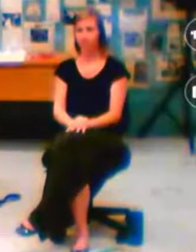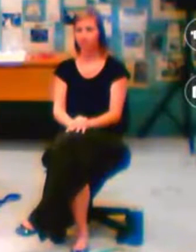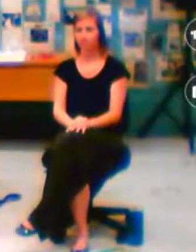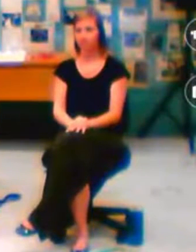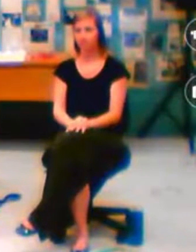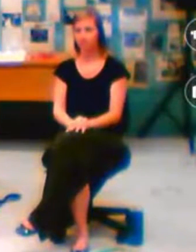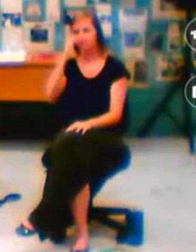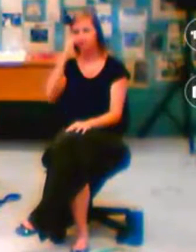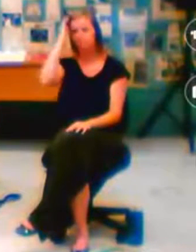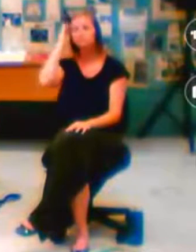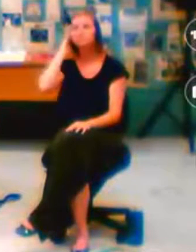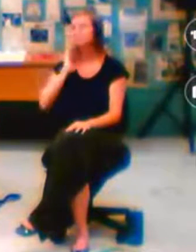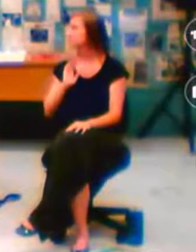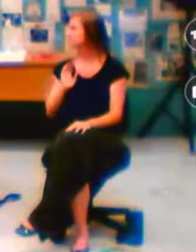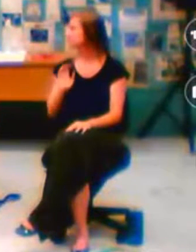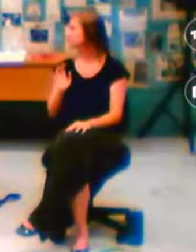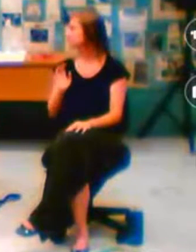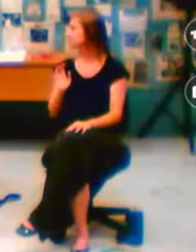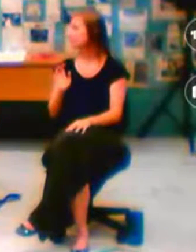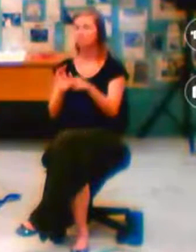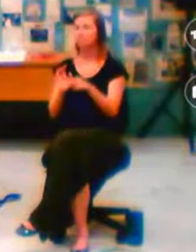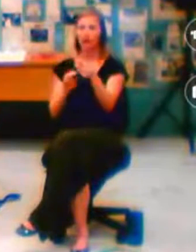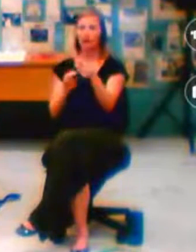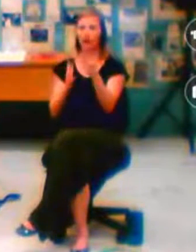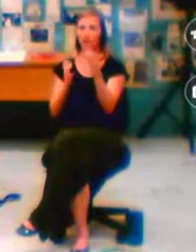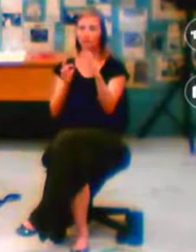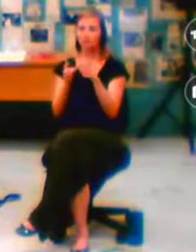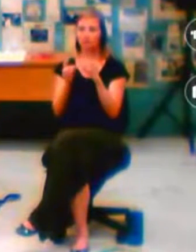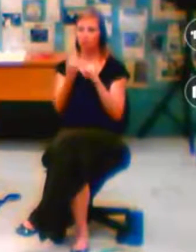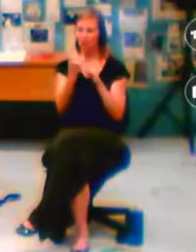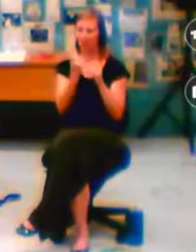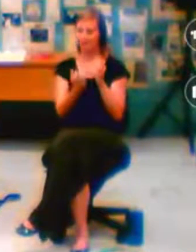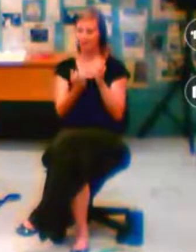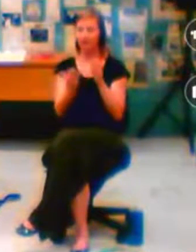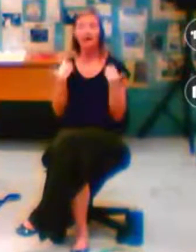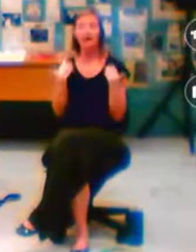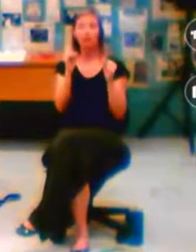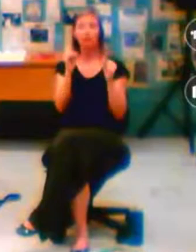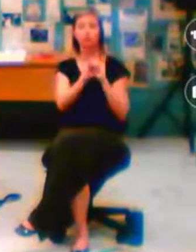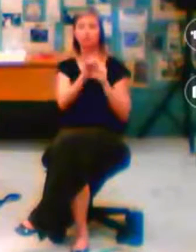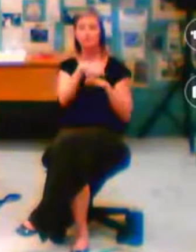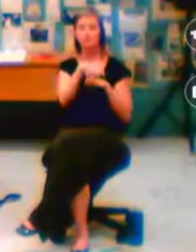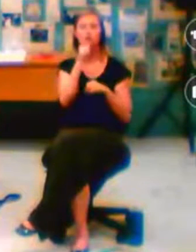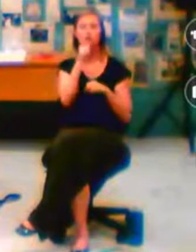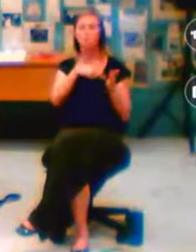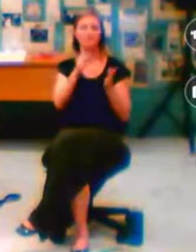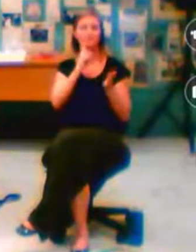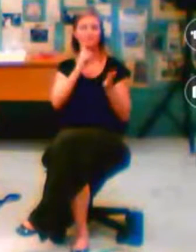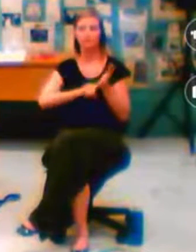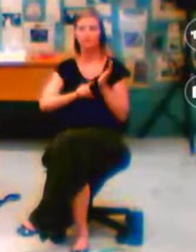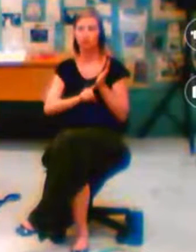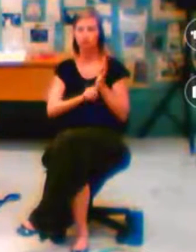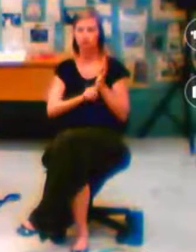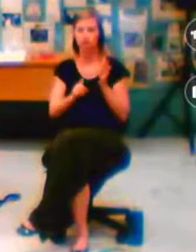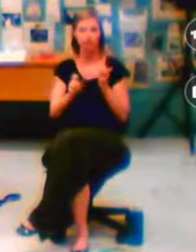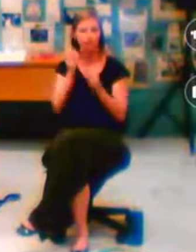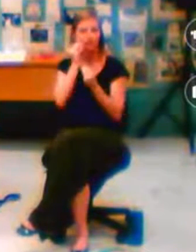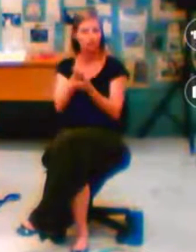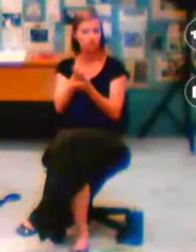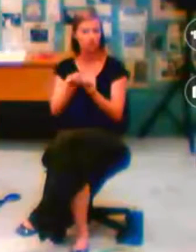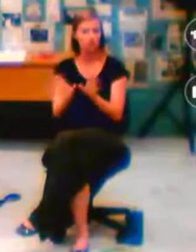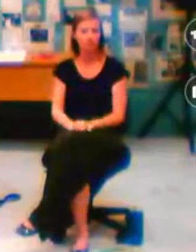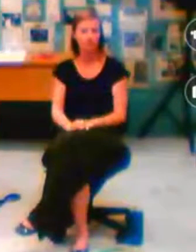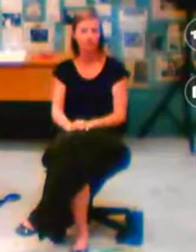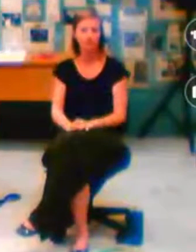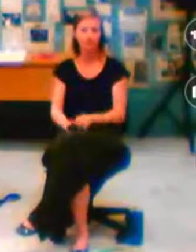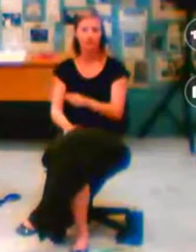a fund whose use is limited to paying for health care and not profits. before Michael's arm falls